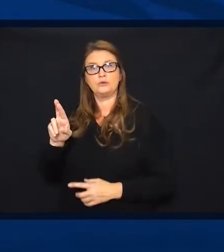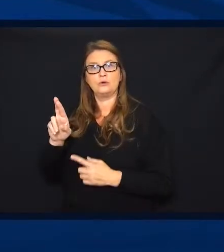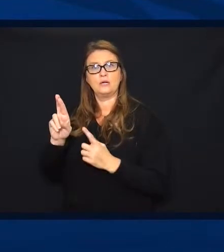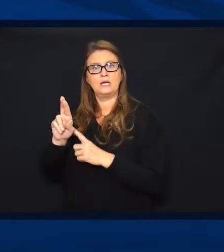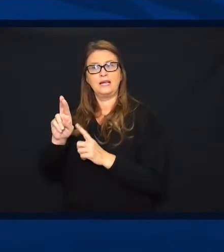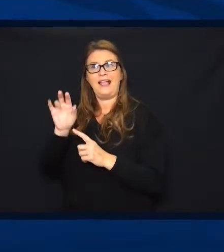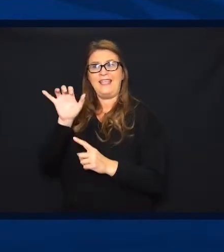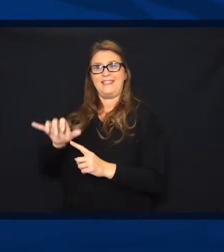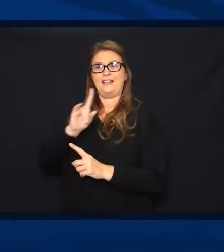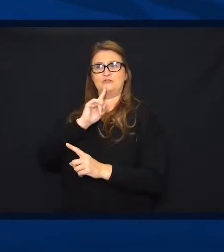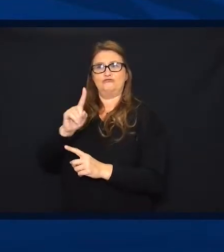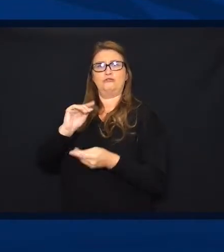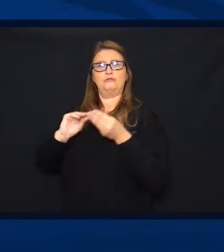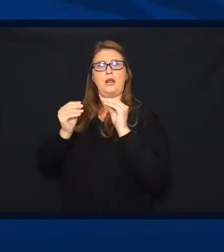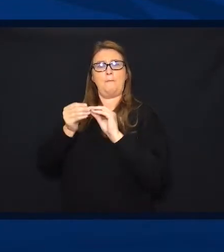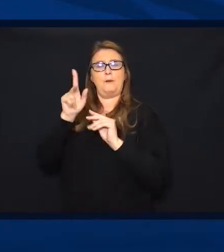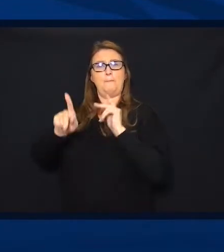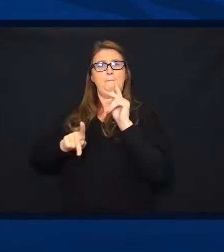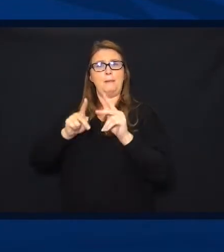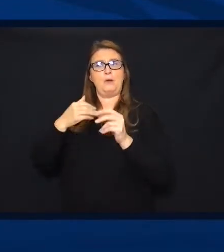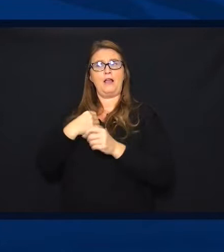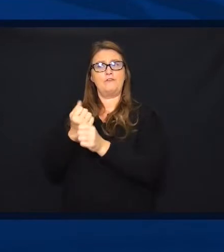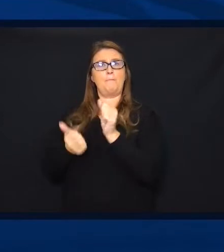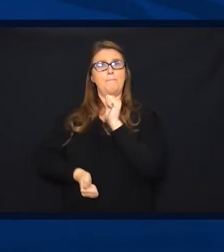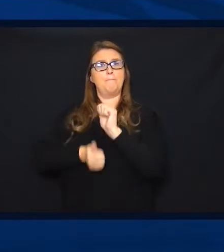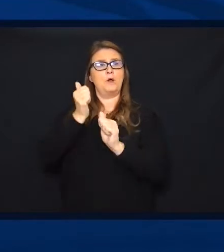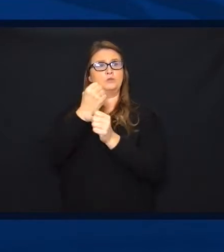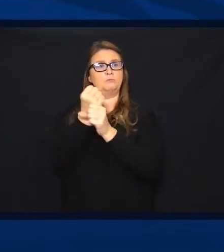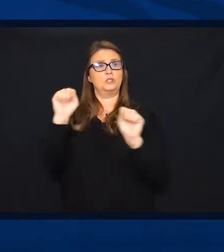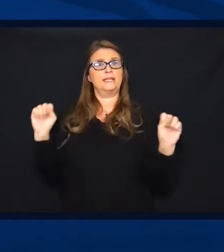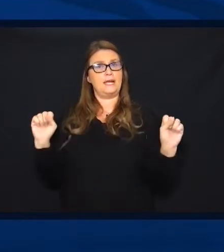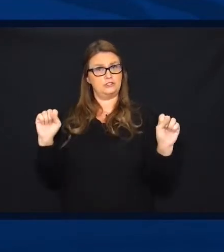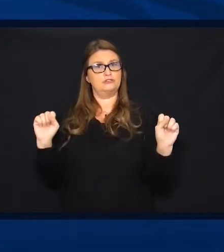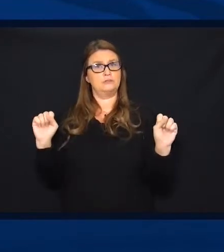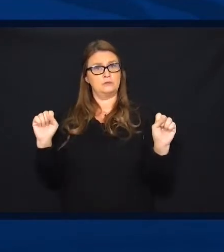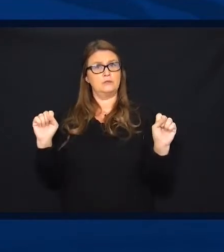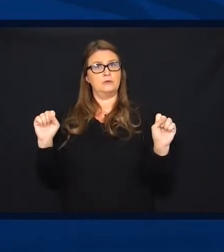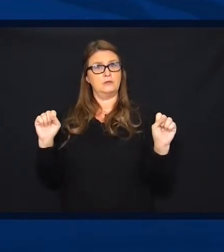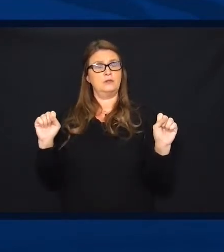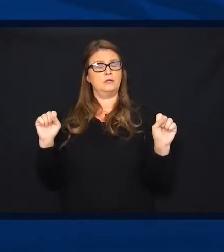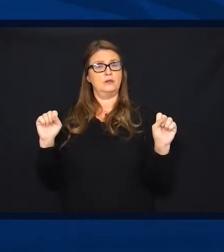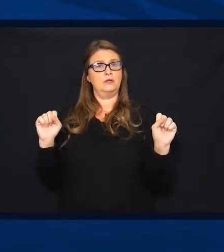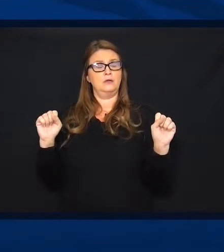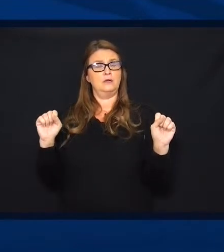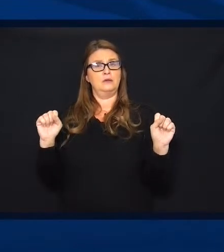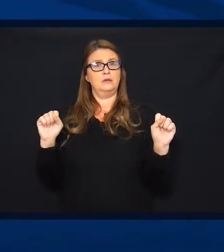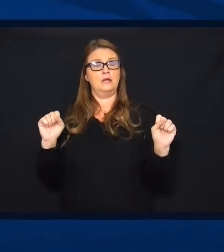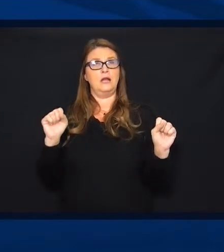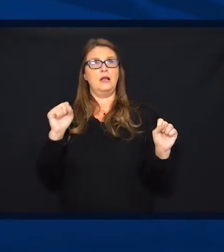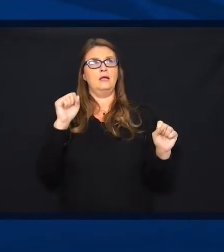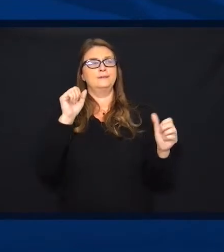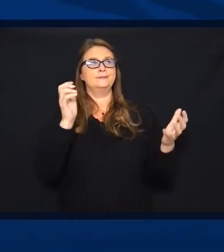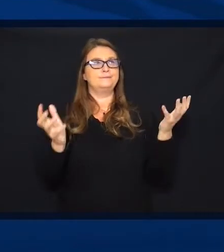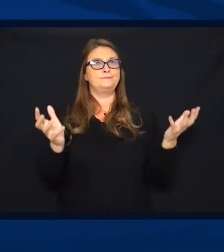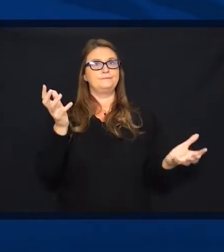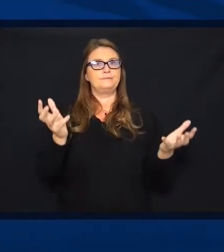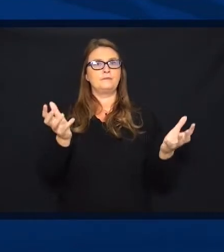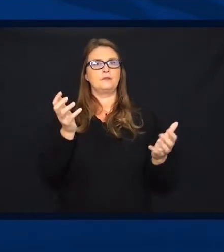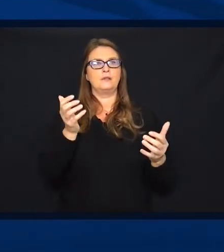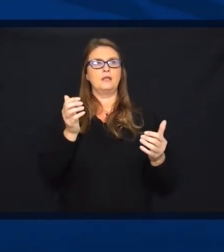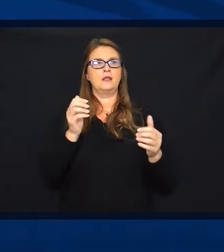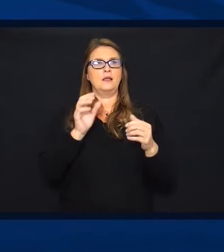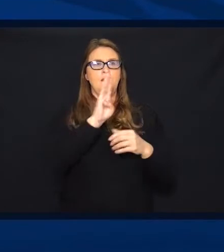of people that have the most protection from the virus? And someone, I know the first shot numbers are bigger, but perhaps the